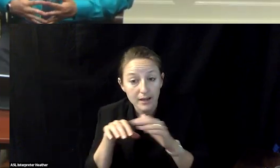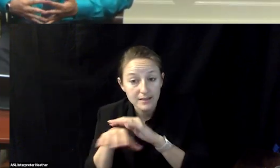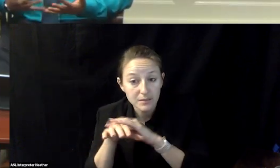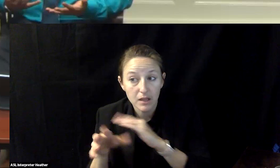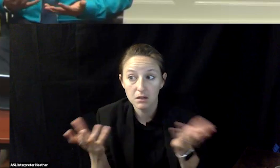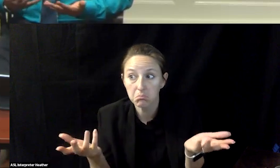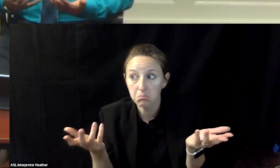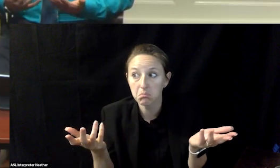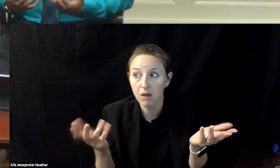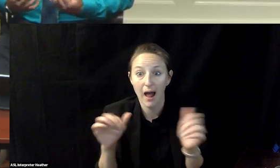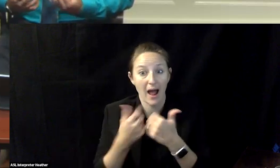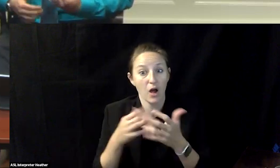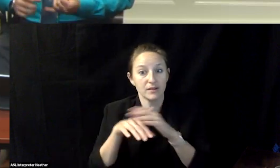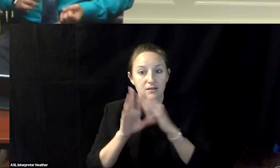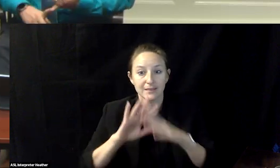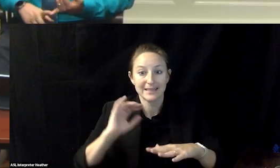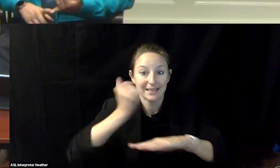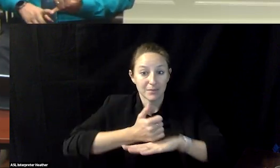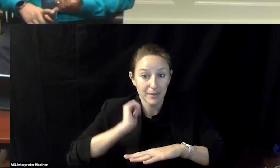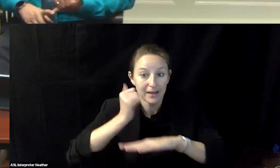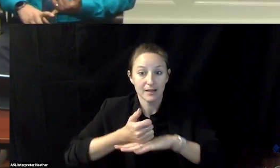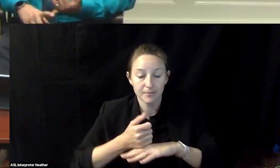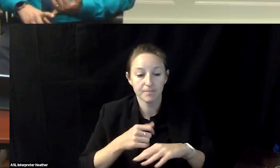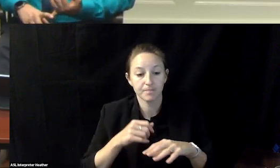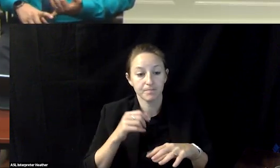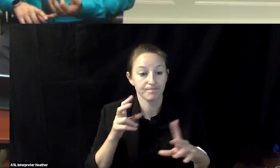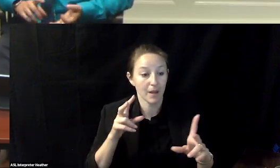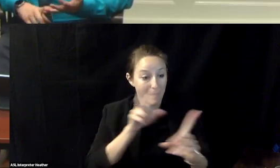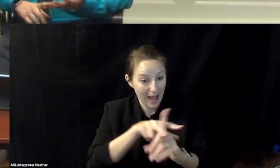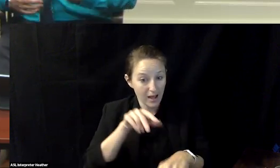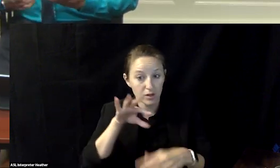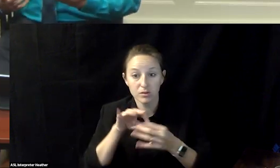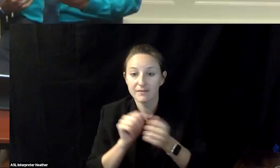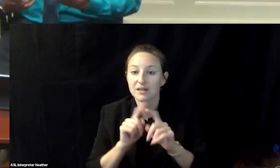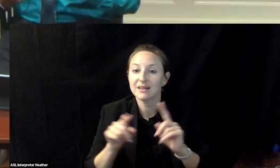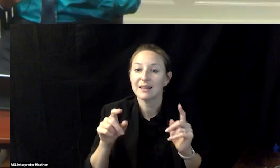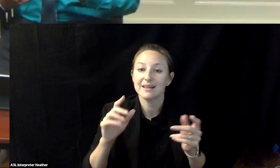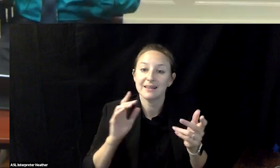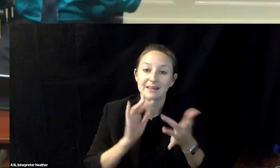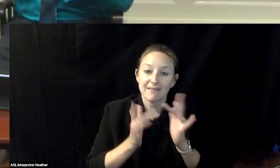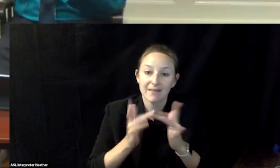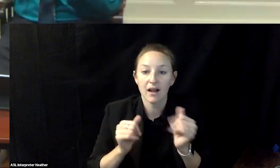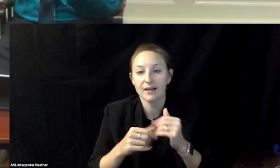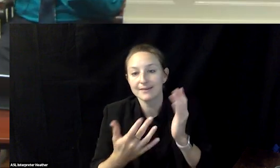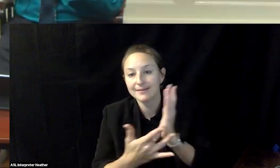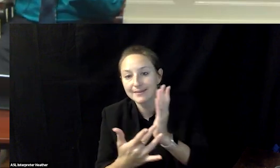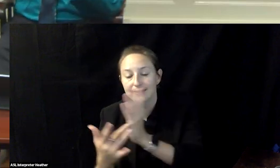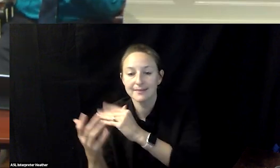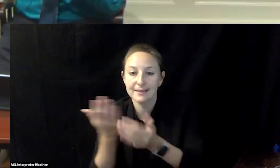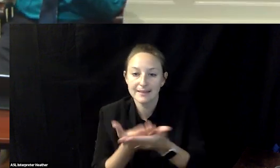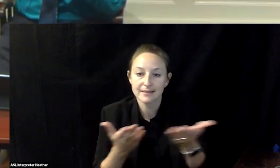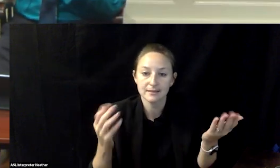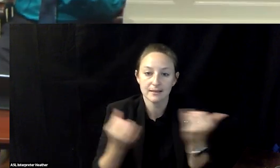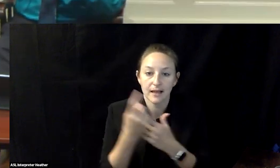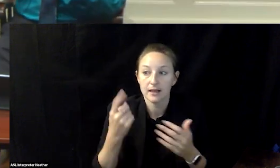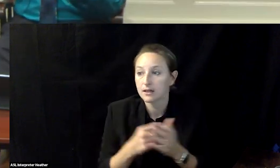that accessibility is implemented on devices they use every day, whether it be for work or for fun, right? It makes accessibility more real